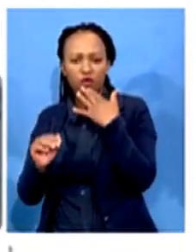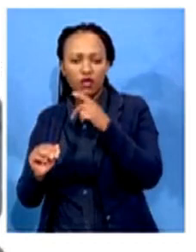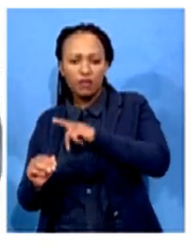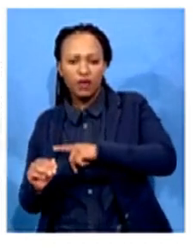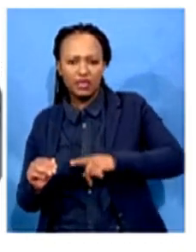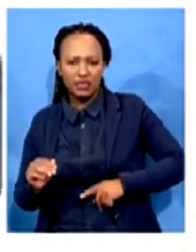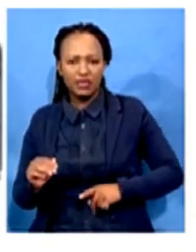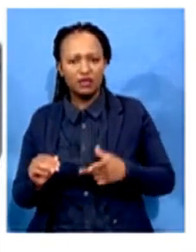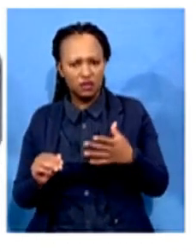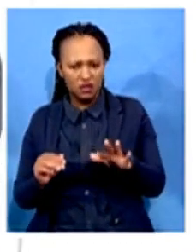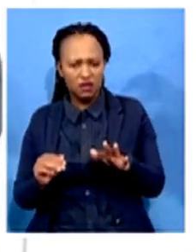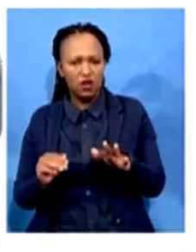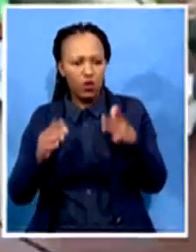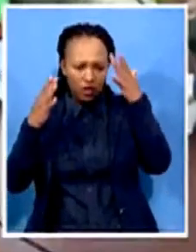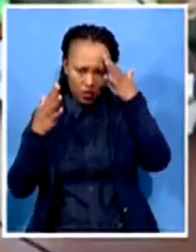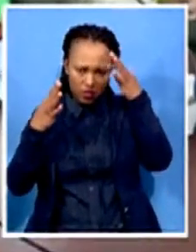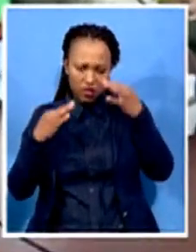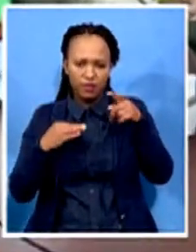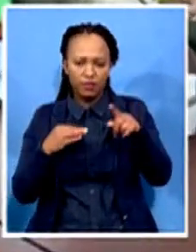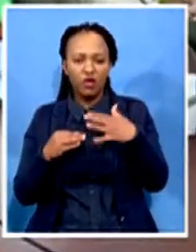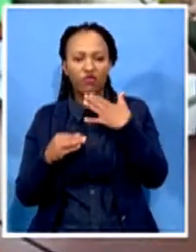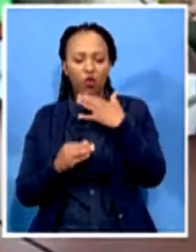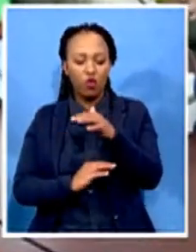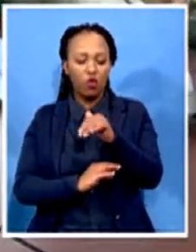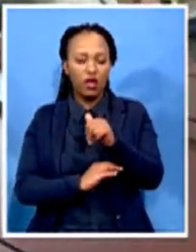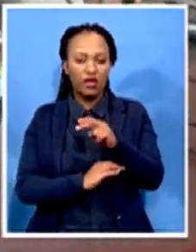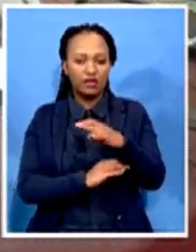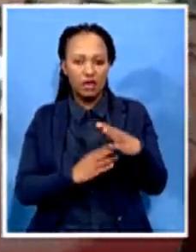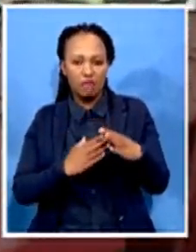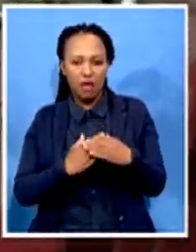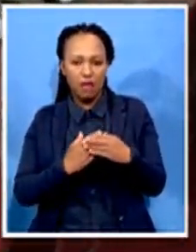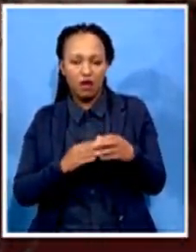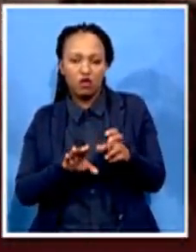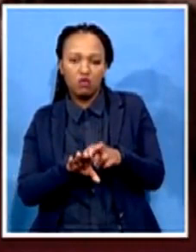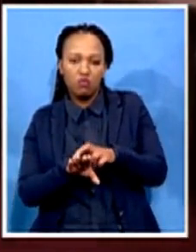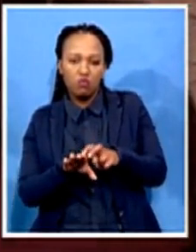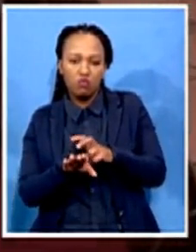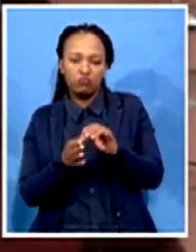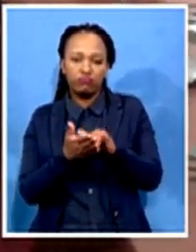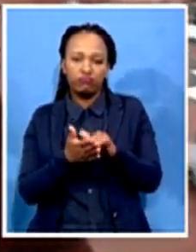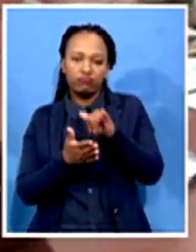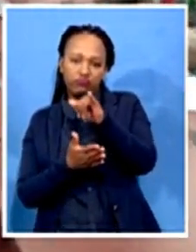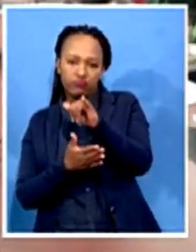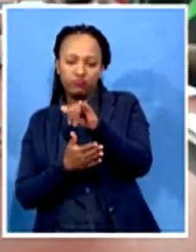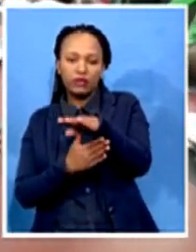the ANC-NEC to send a delegation with